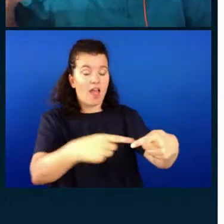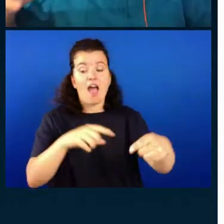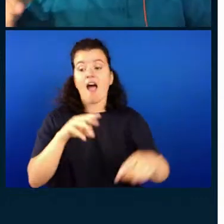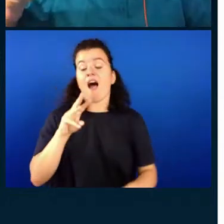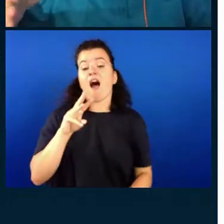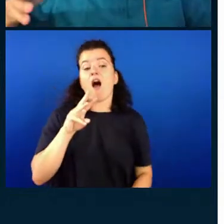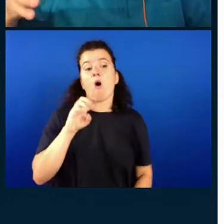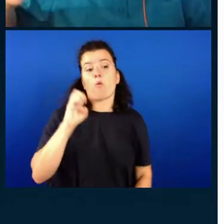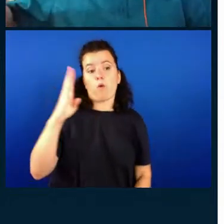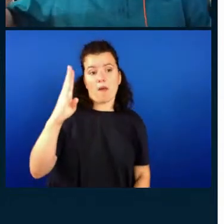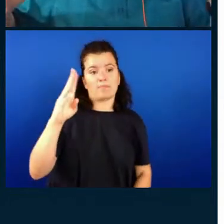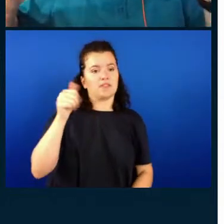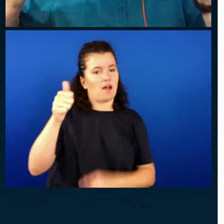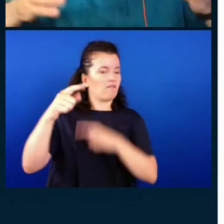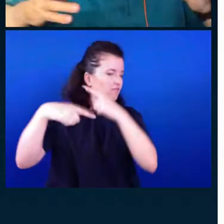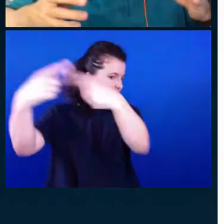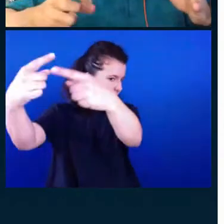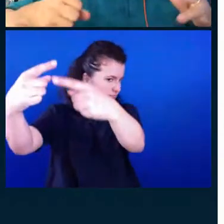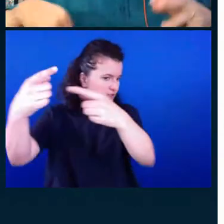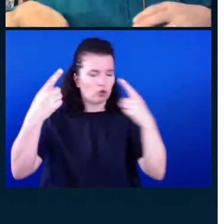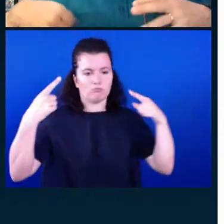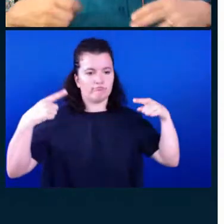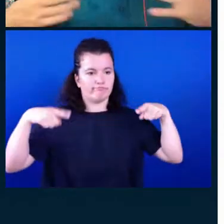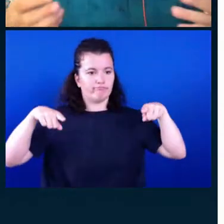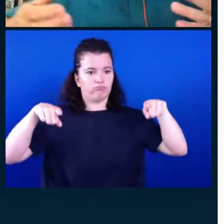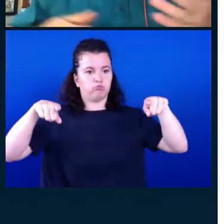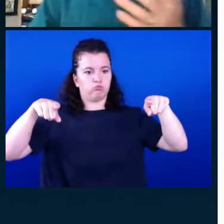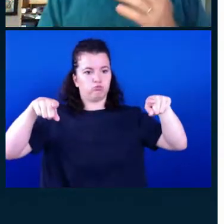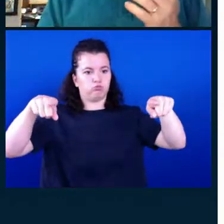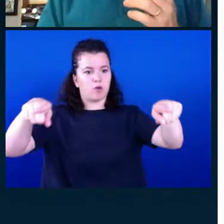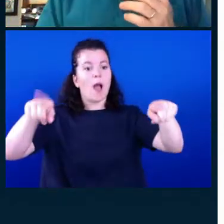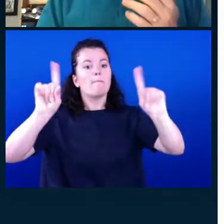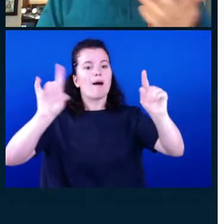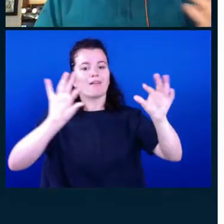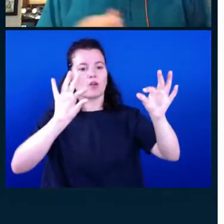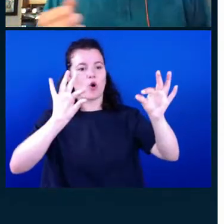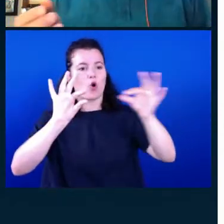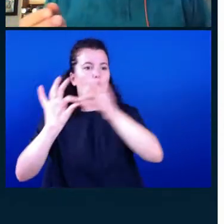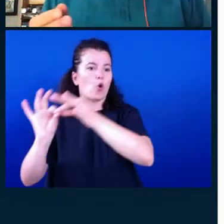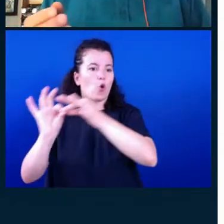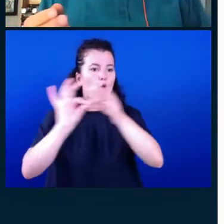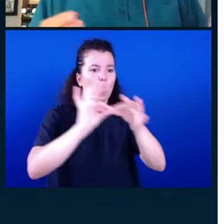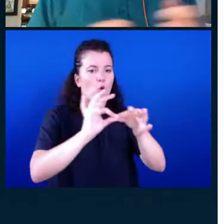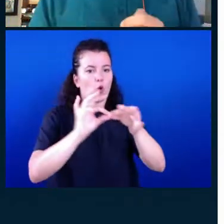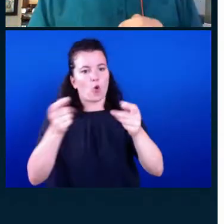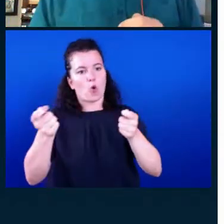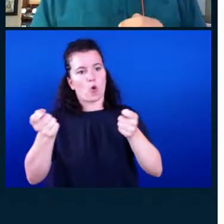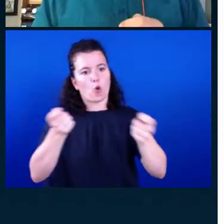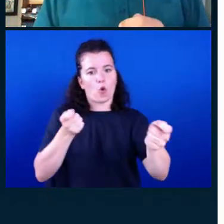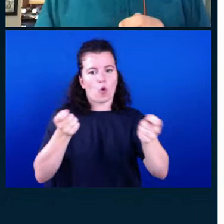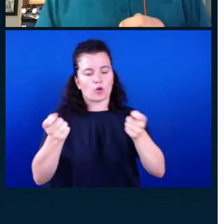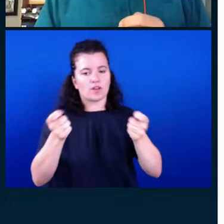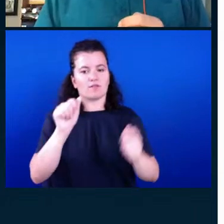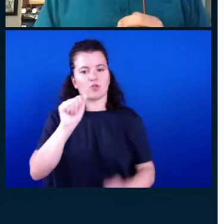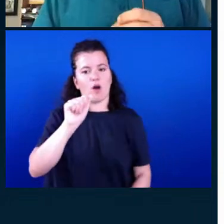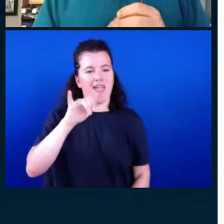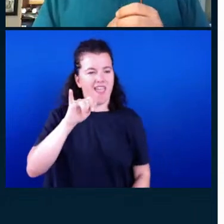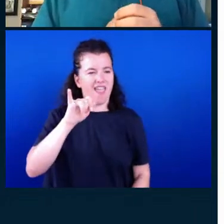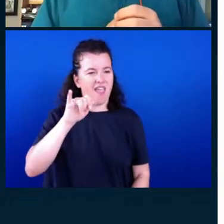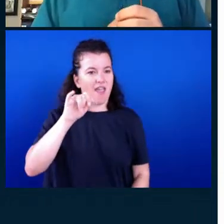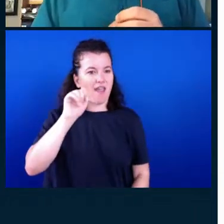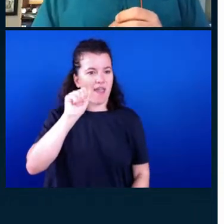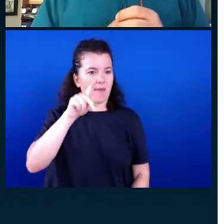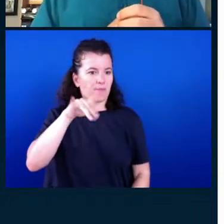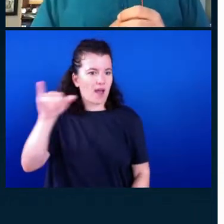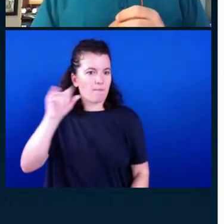can move as fast as they can. And as long as they're coordinating and managing their APIs well, you don't get into a